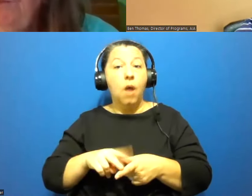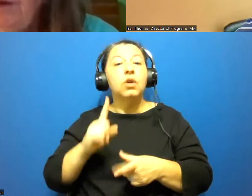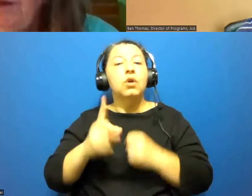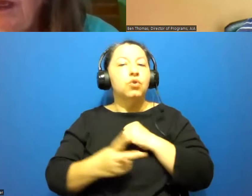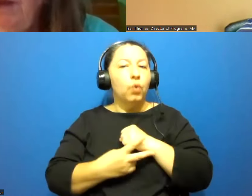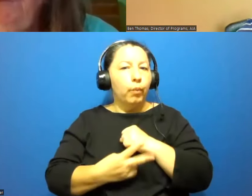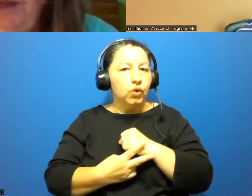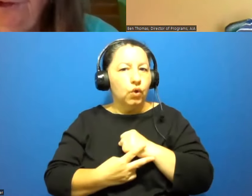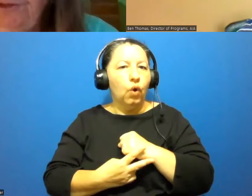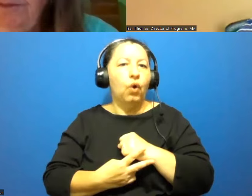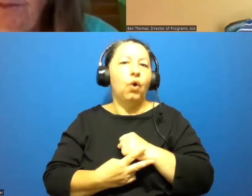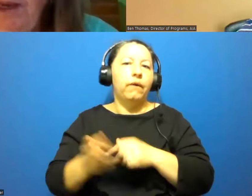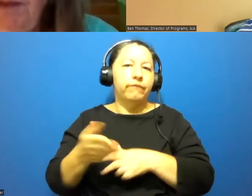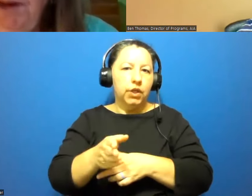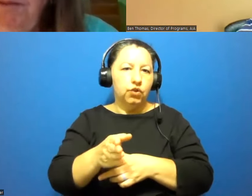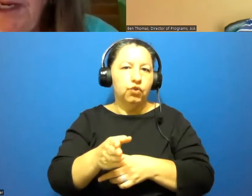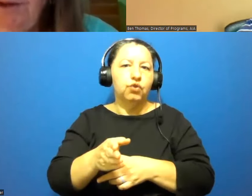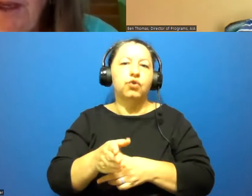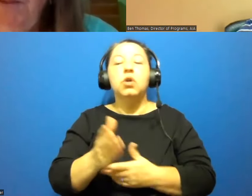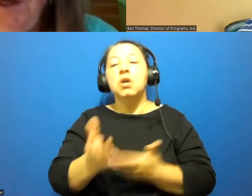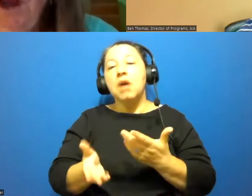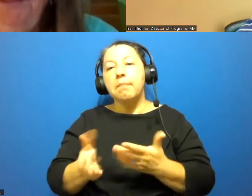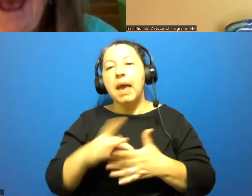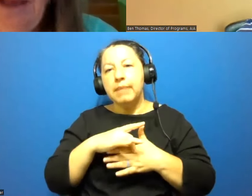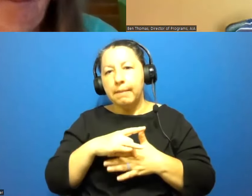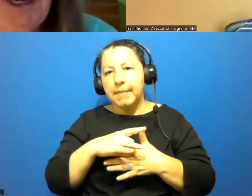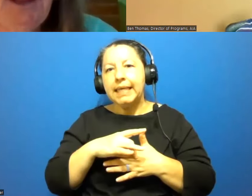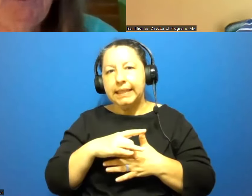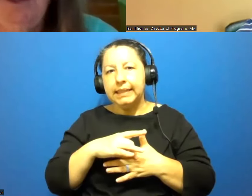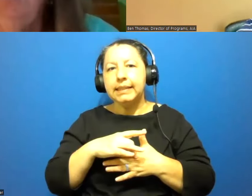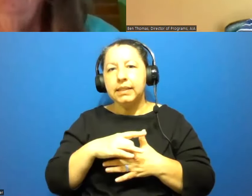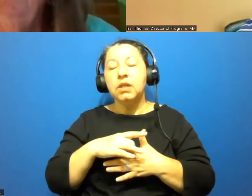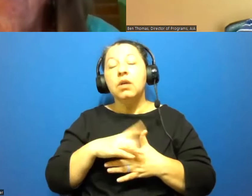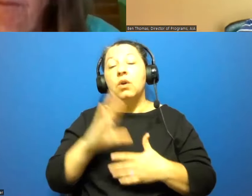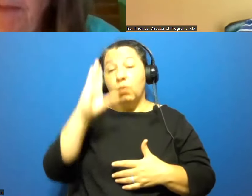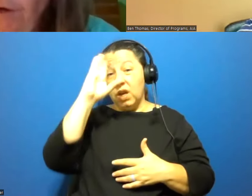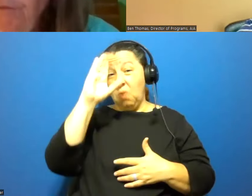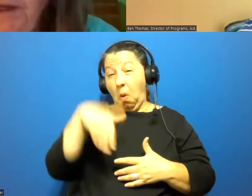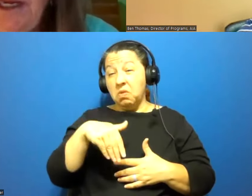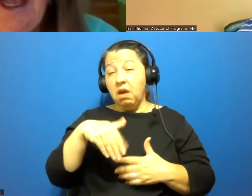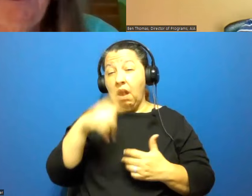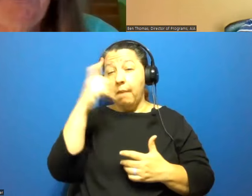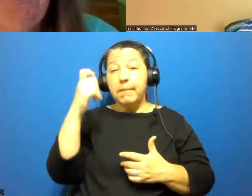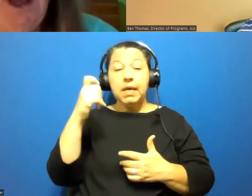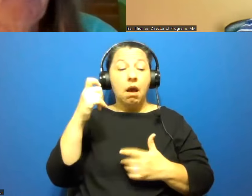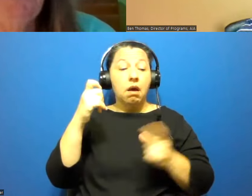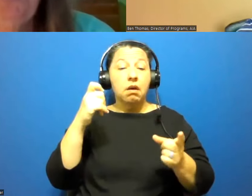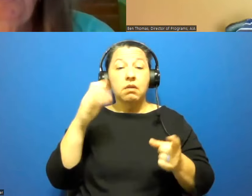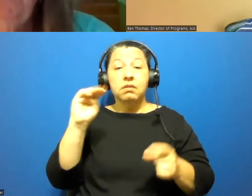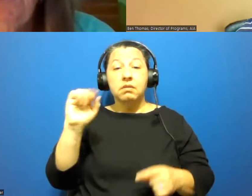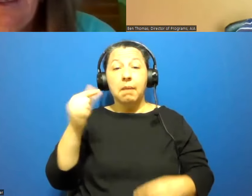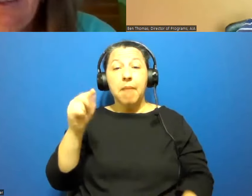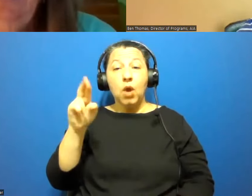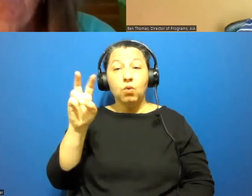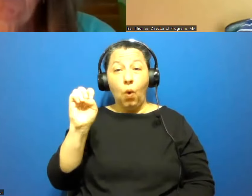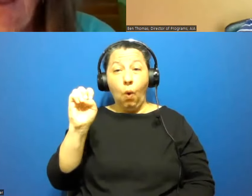preserve fish and maybe meat. And we know that because the mangrove peat has not